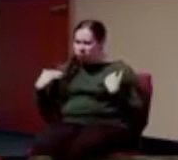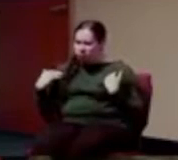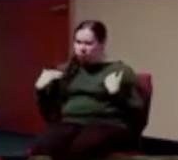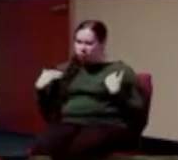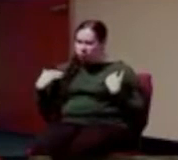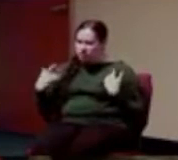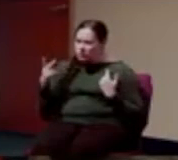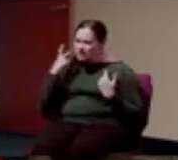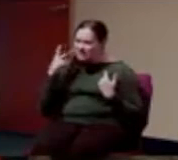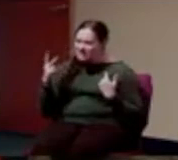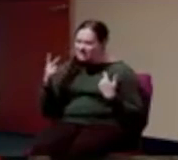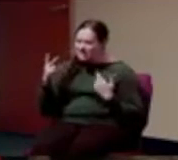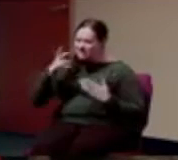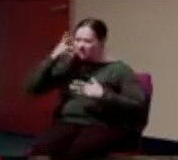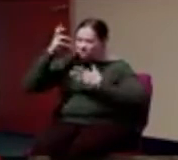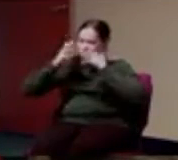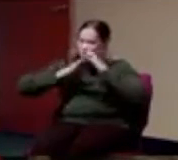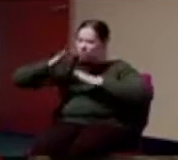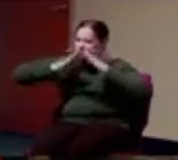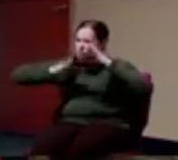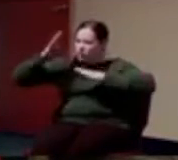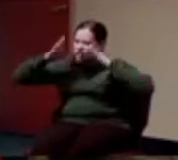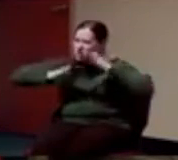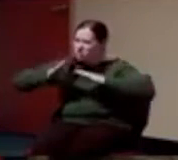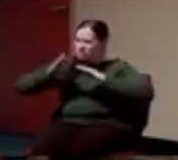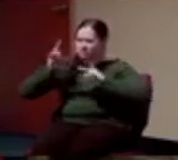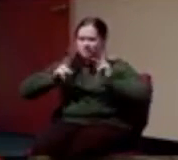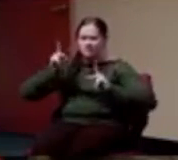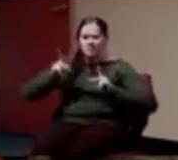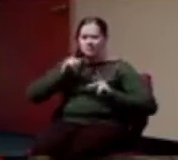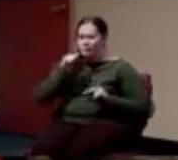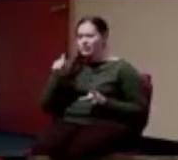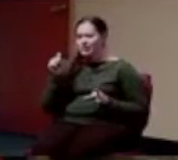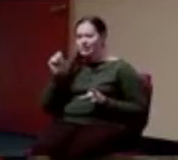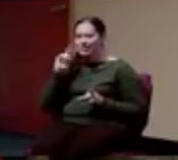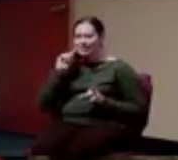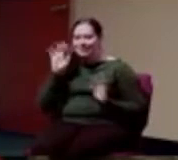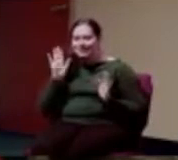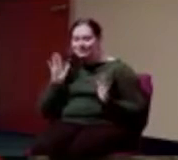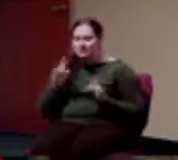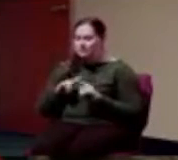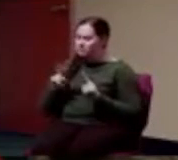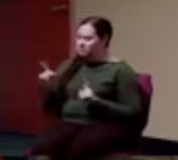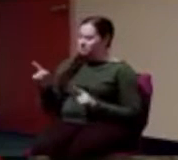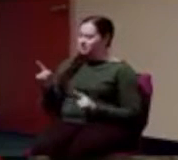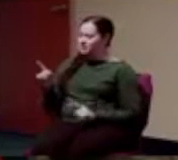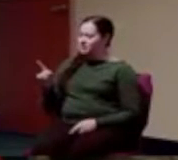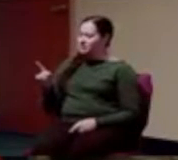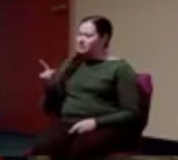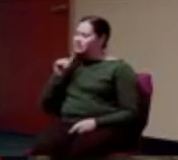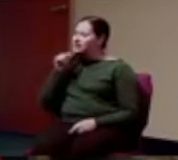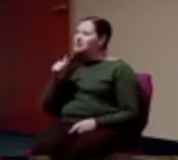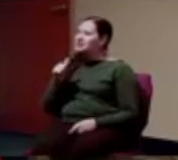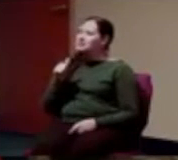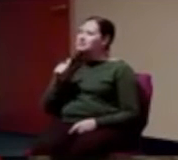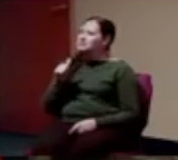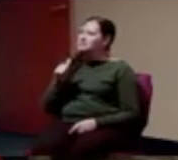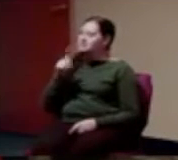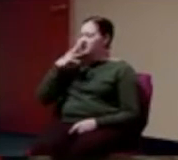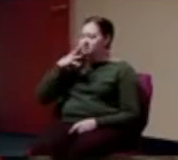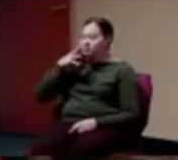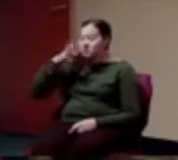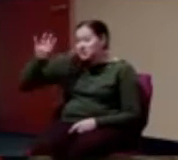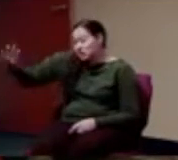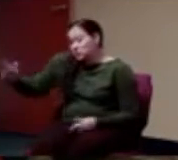the frustration because if no one was listening. Not that no one was listening to his message, but no one was, like, paying him any mind at